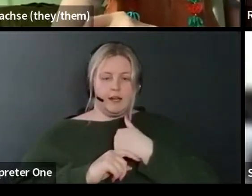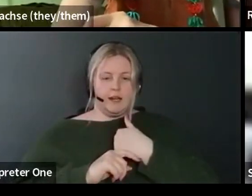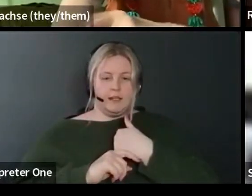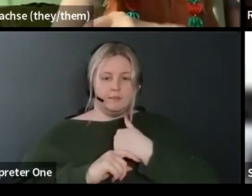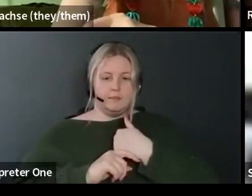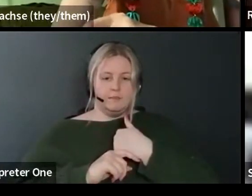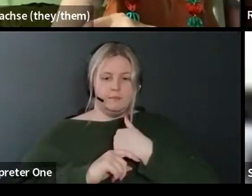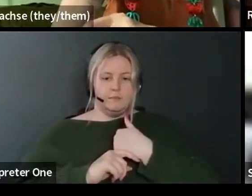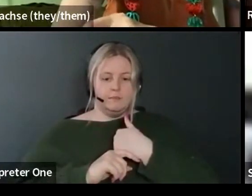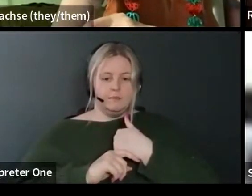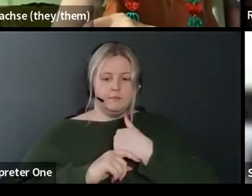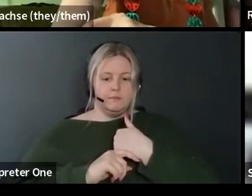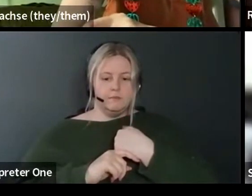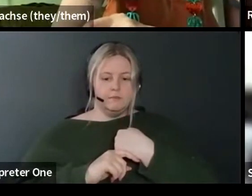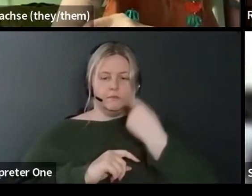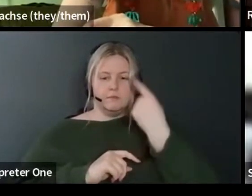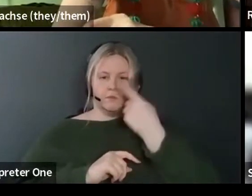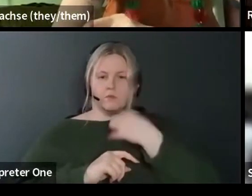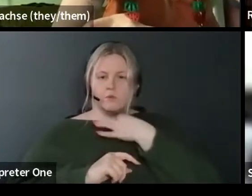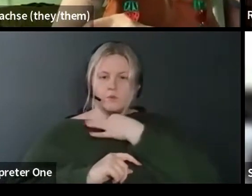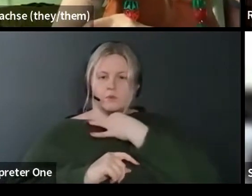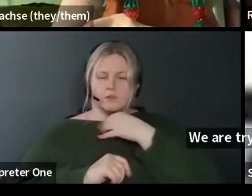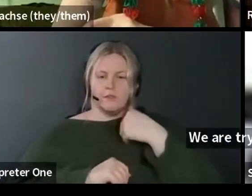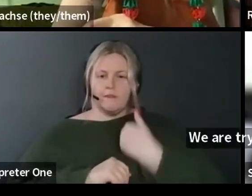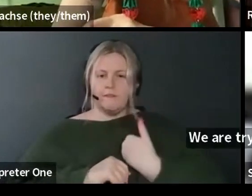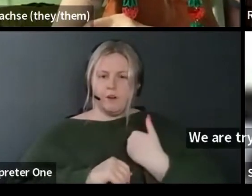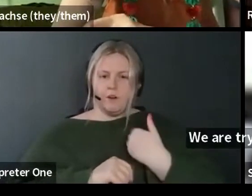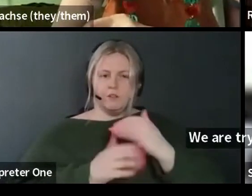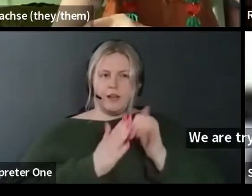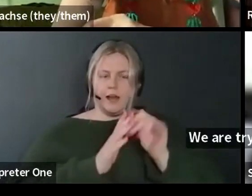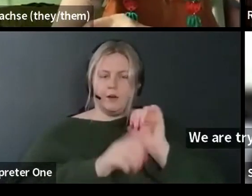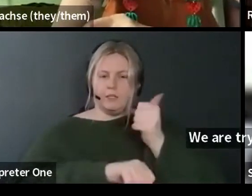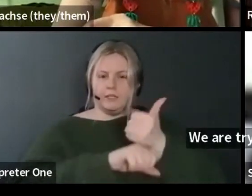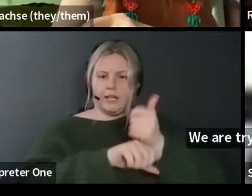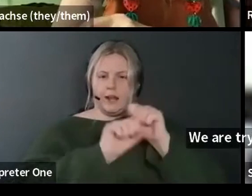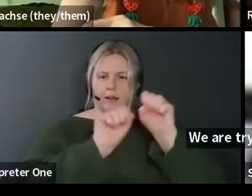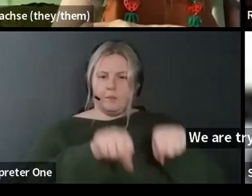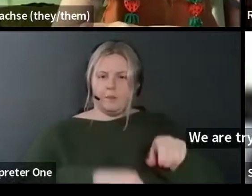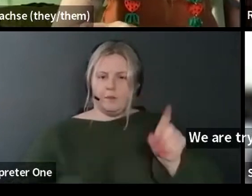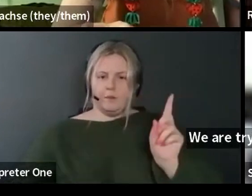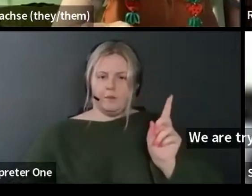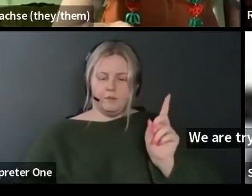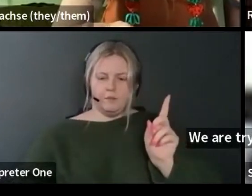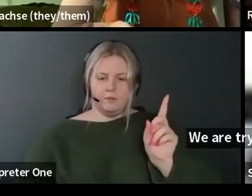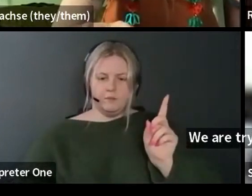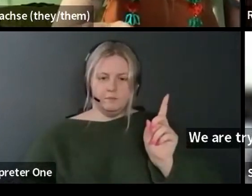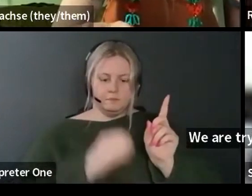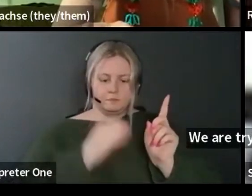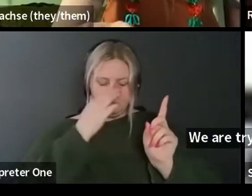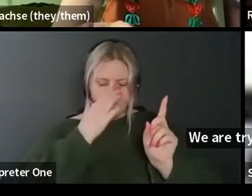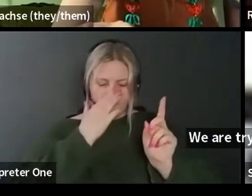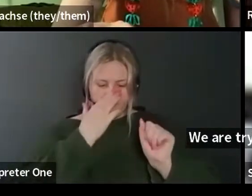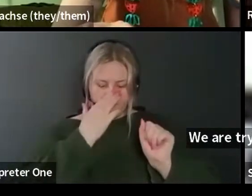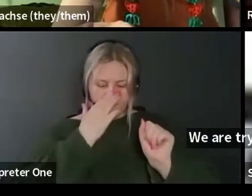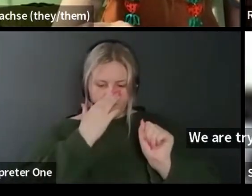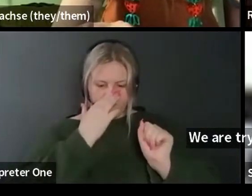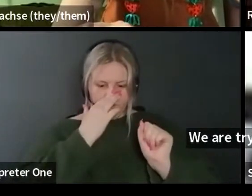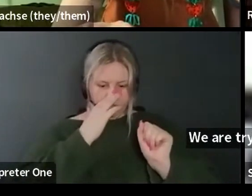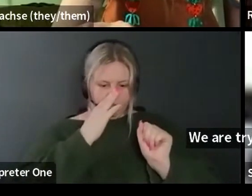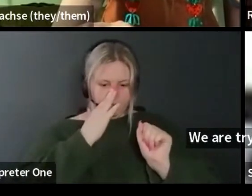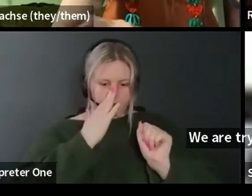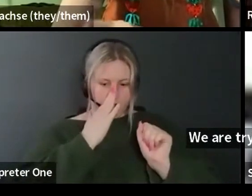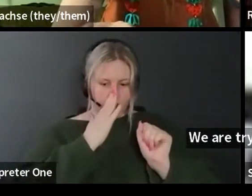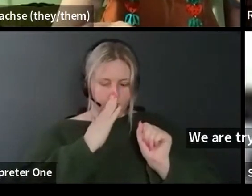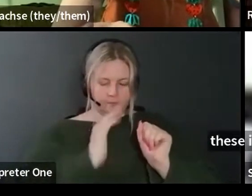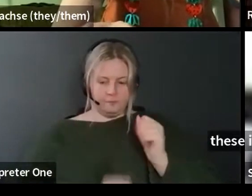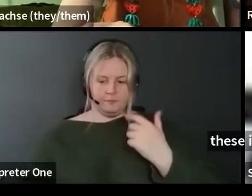if it's by design so that we also don't spend time looking at the